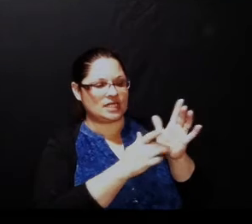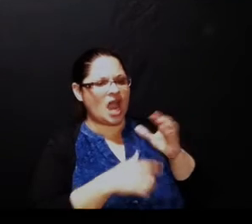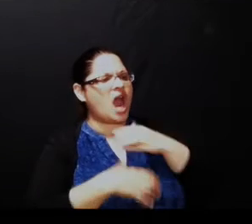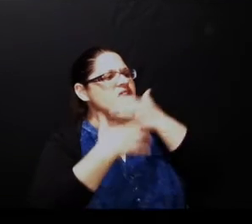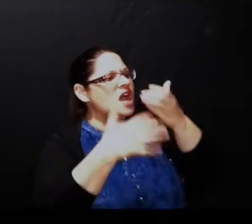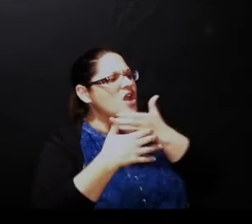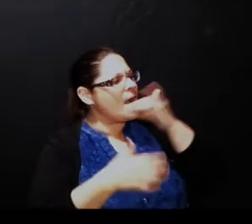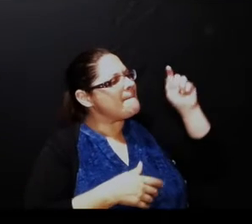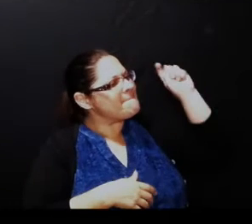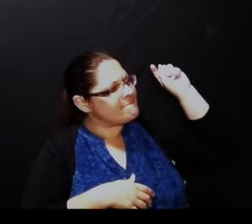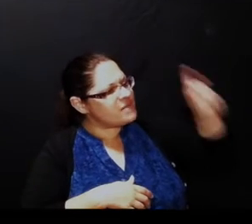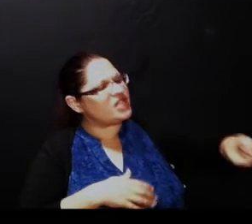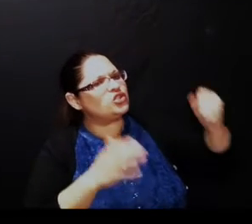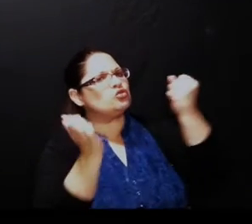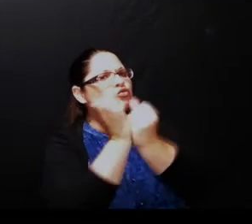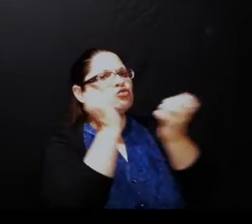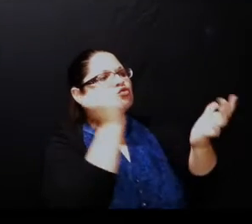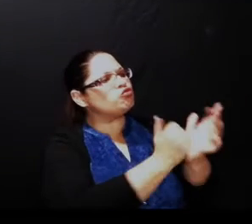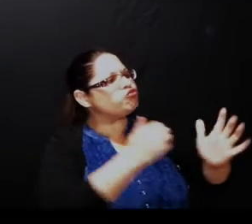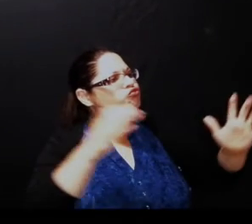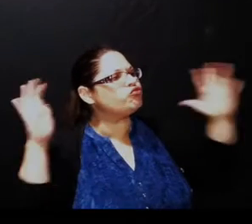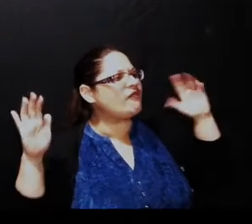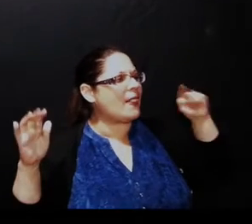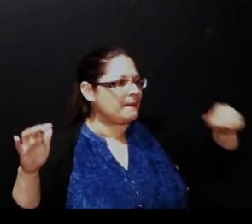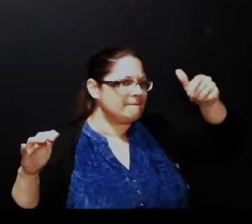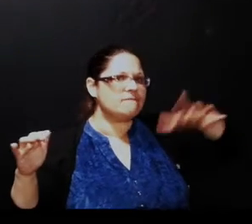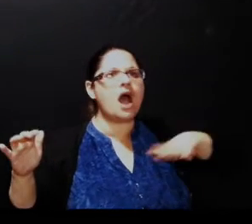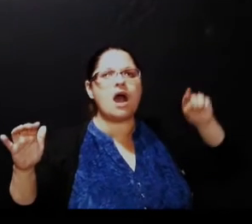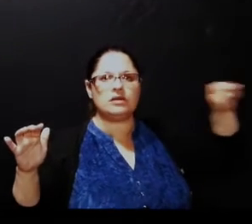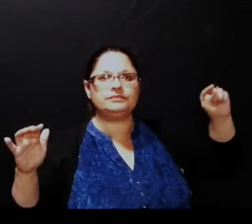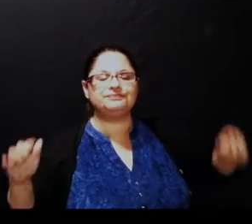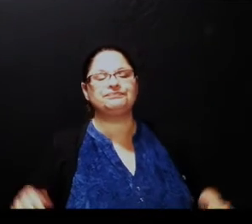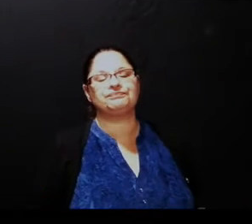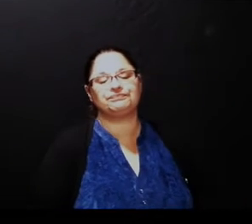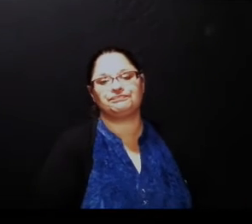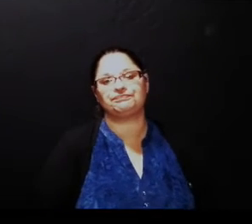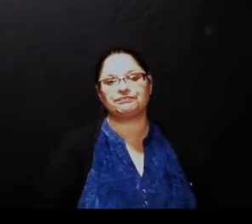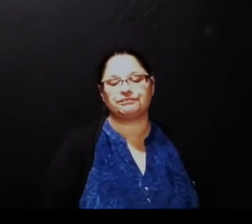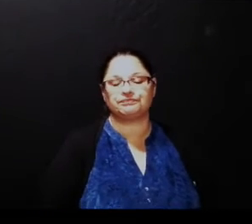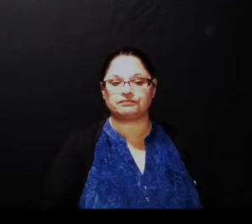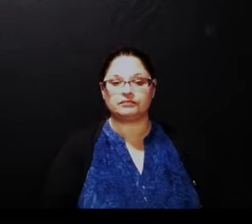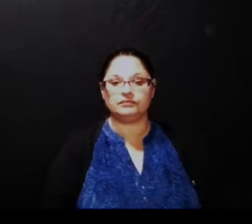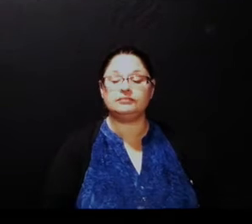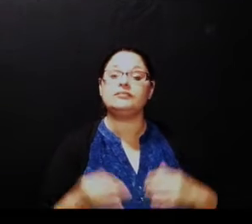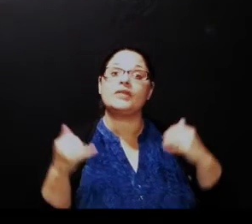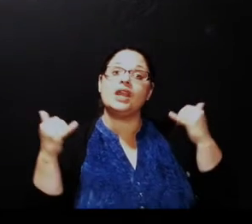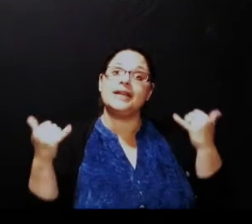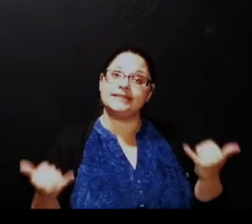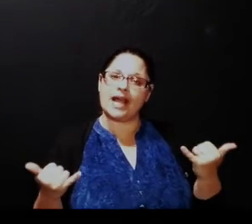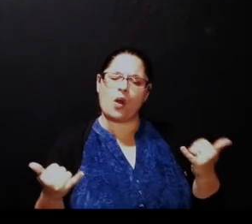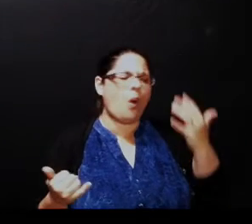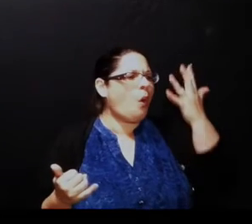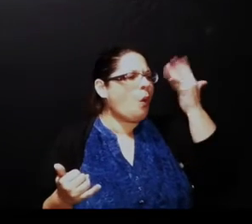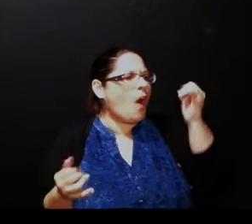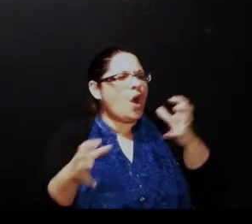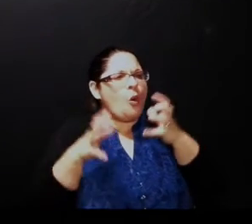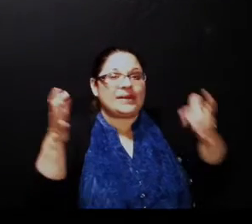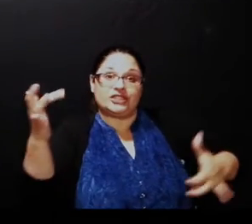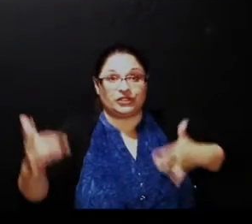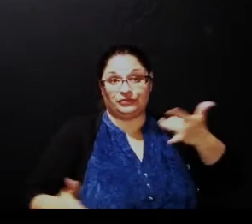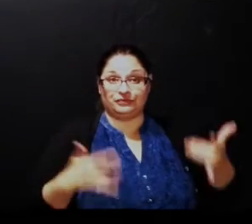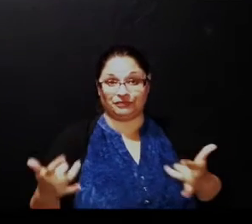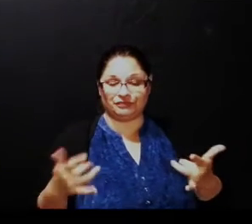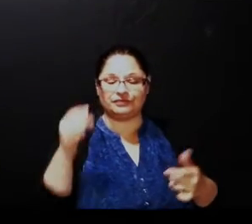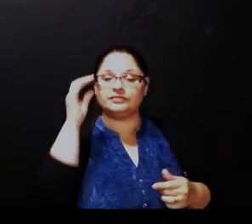there such joy as Jesus is coming into Jerusalem? Well, I do want you to remember that his ministry is at its